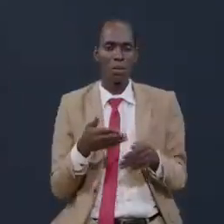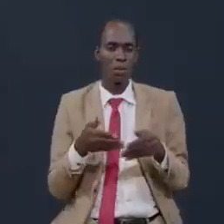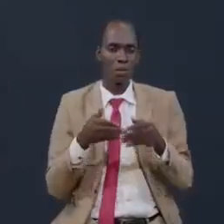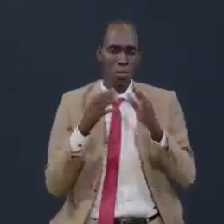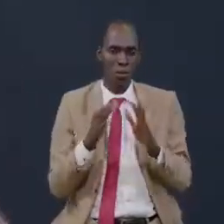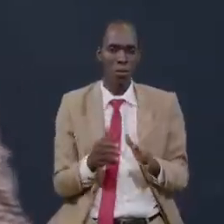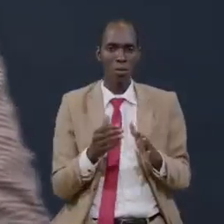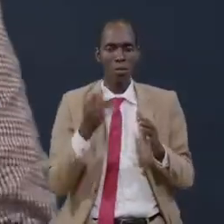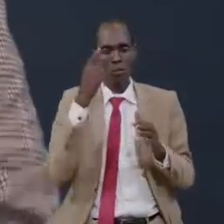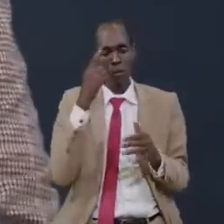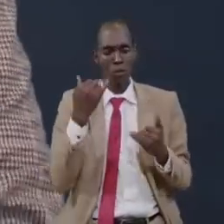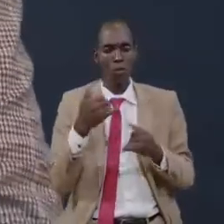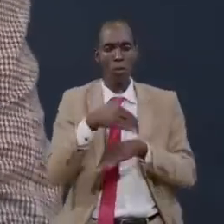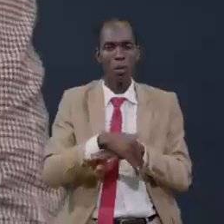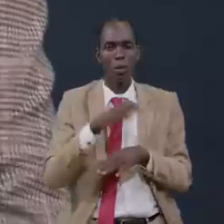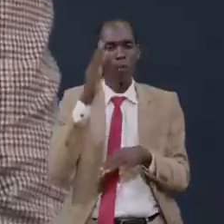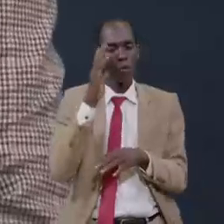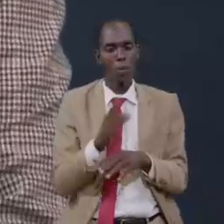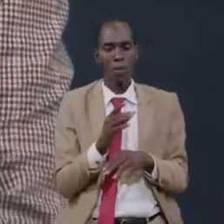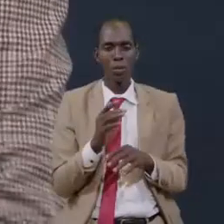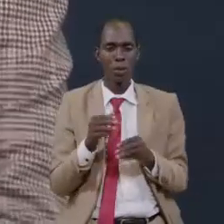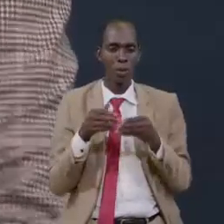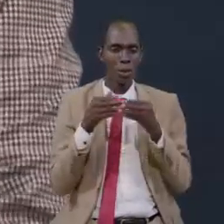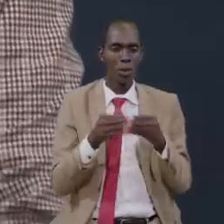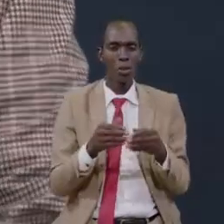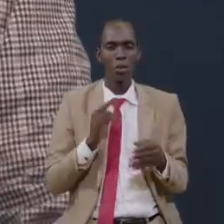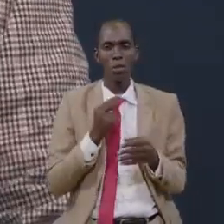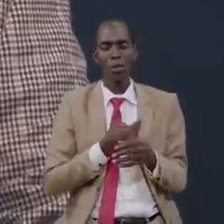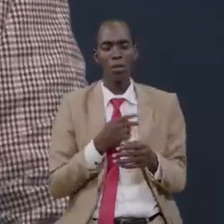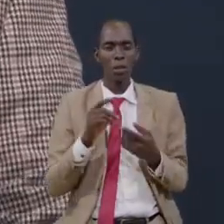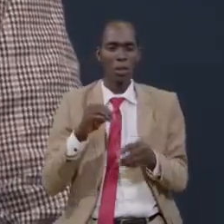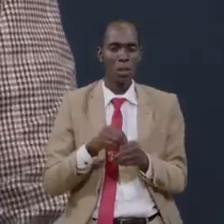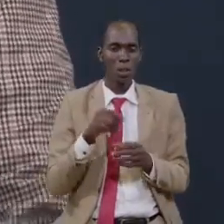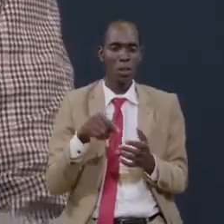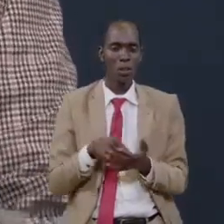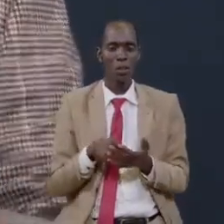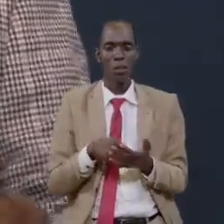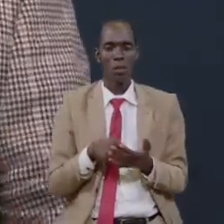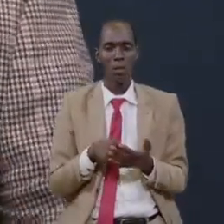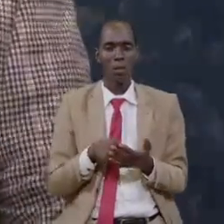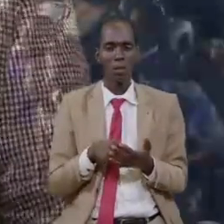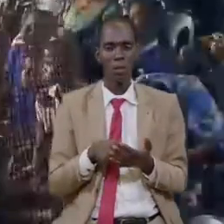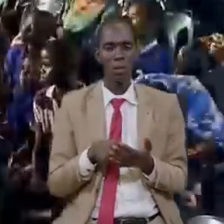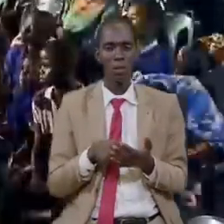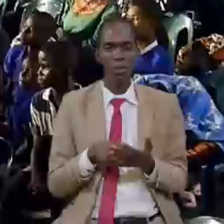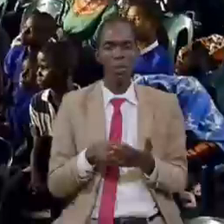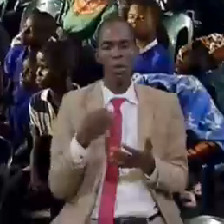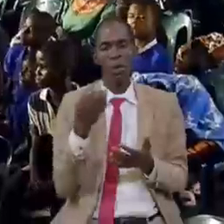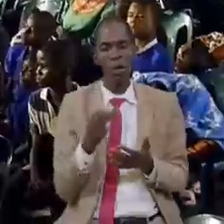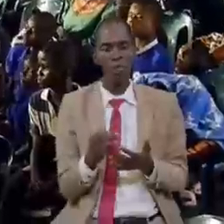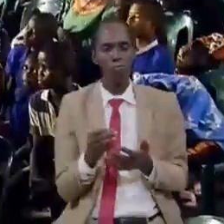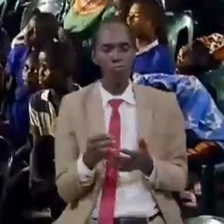will come and lead us in this session of taking the names and getting